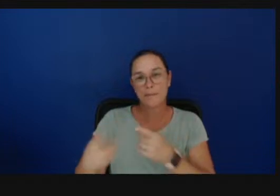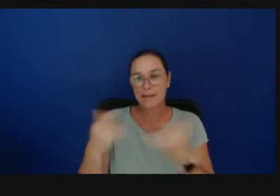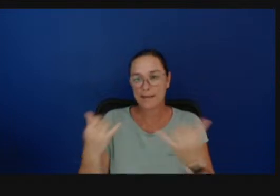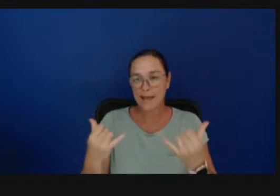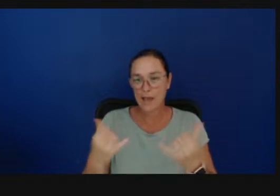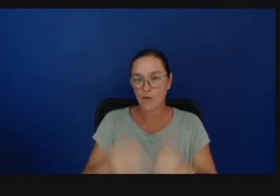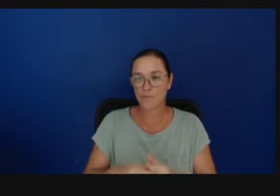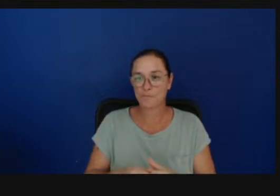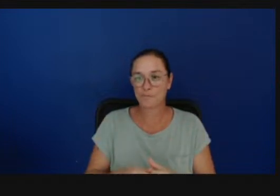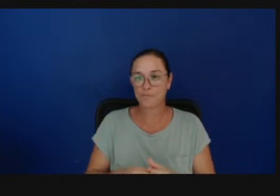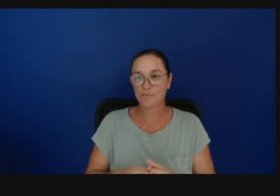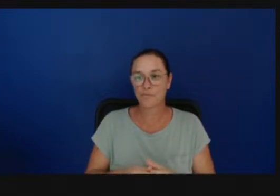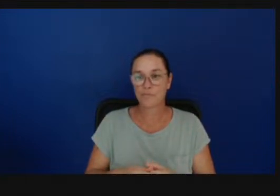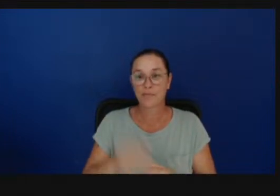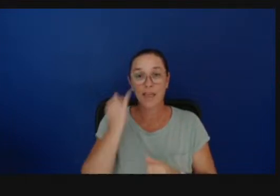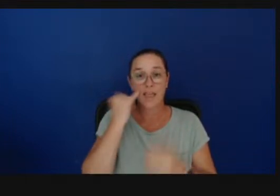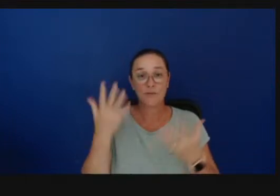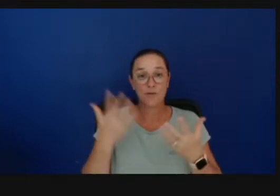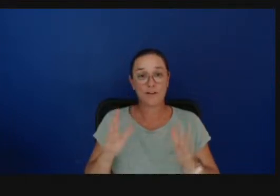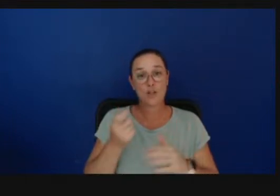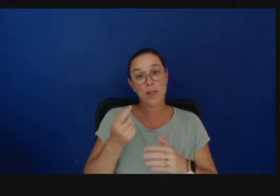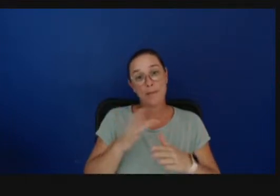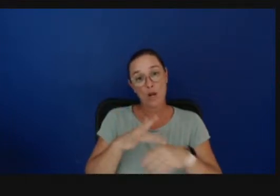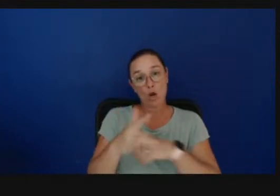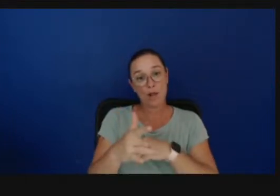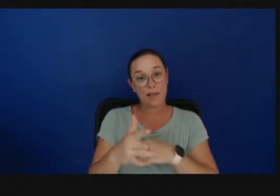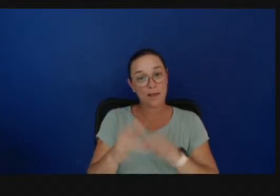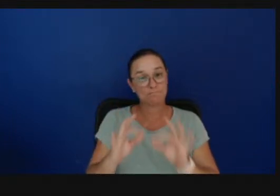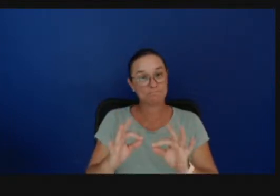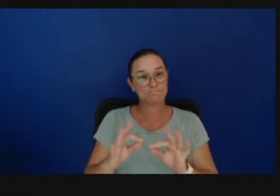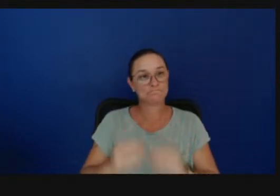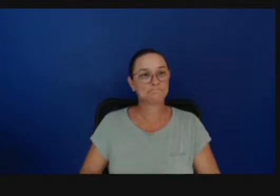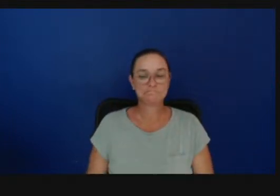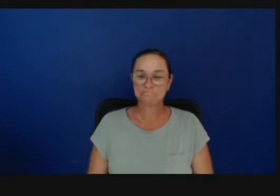if we end a little early, then we'll be blessed. All right.